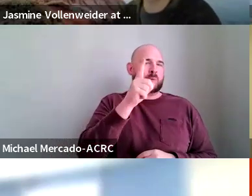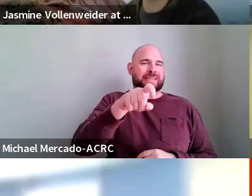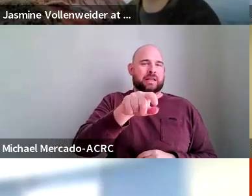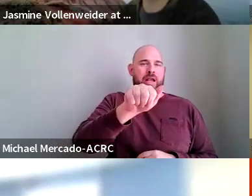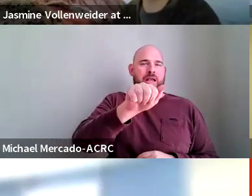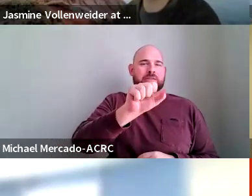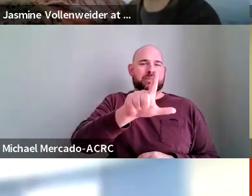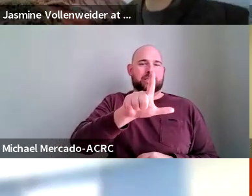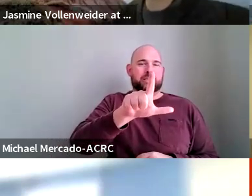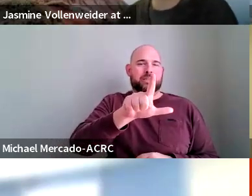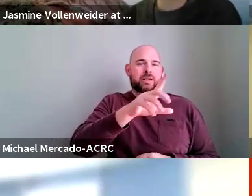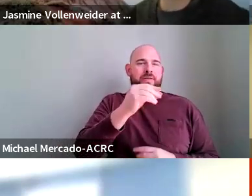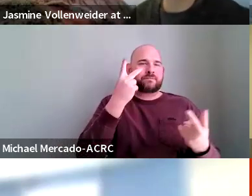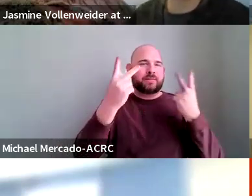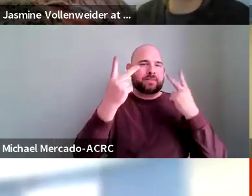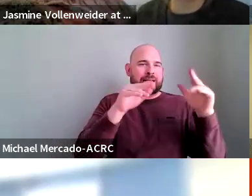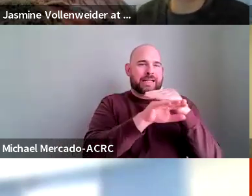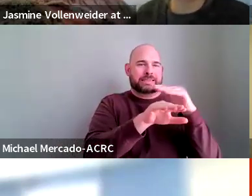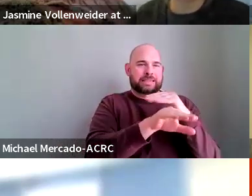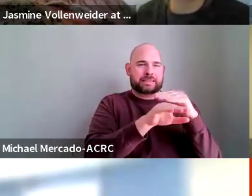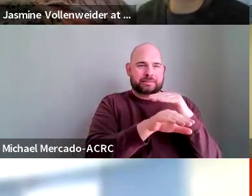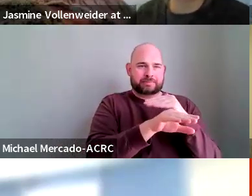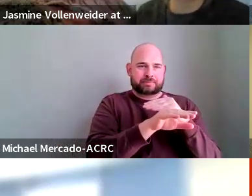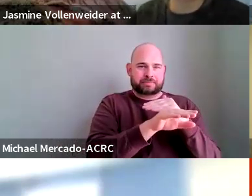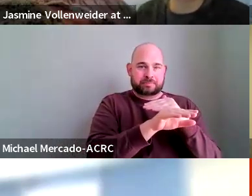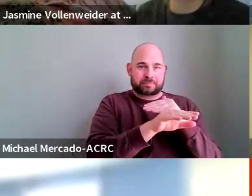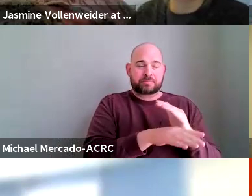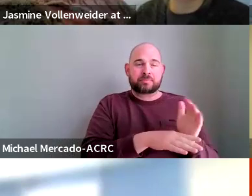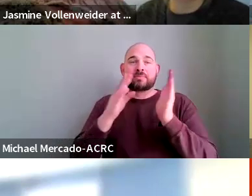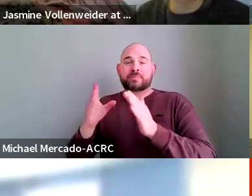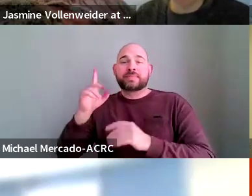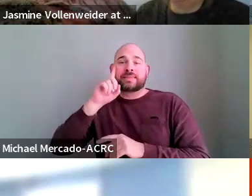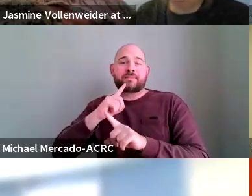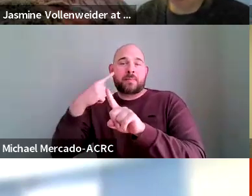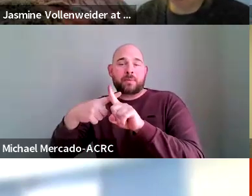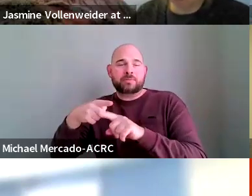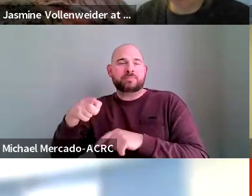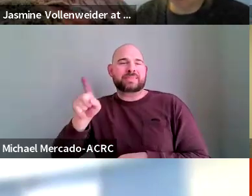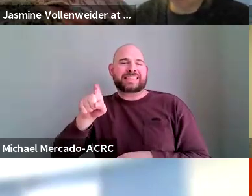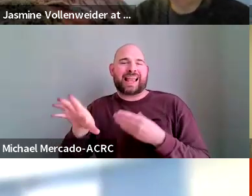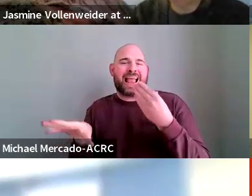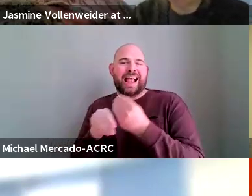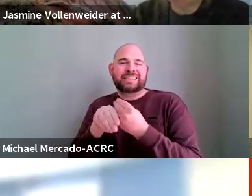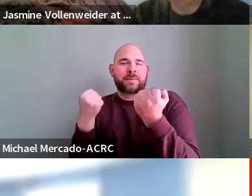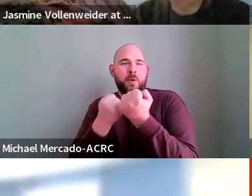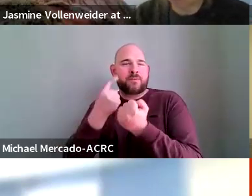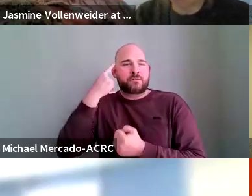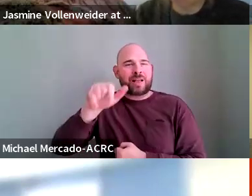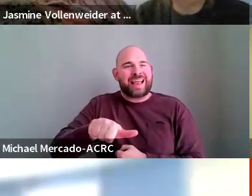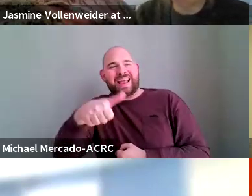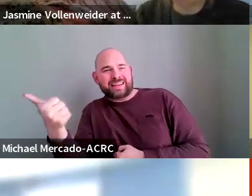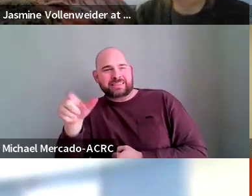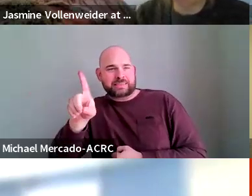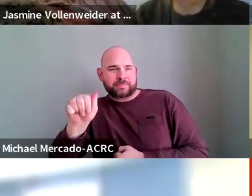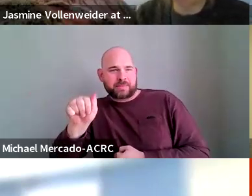Someone who's deaf or hard of hearing, they only need American Sign Language and visual access. Someone who is Deaf Plus, they